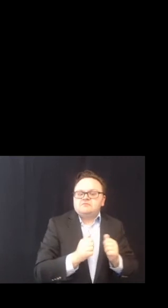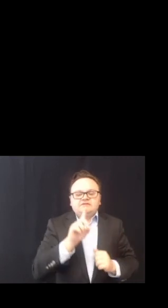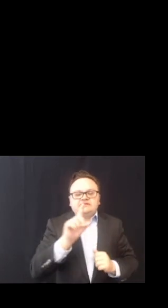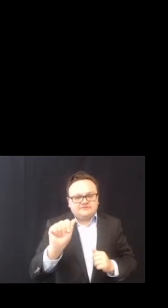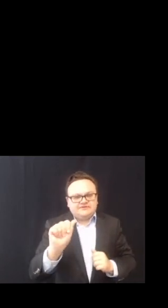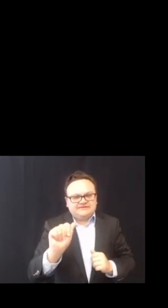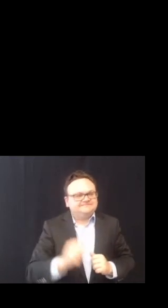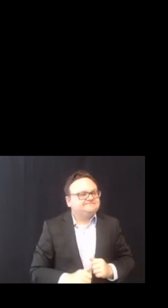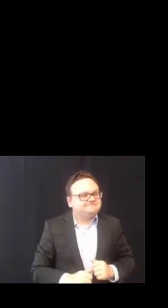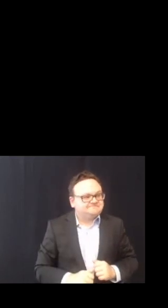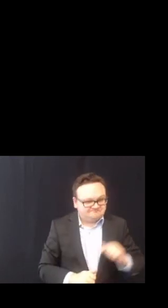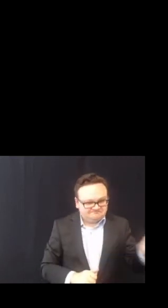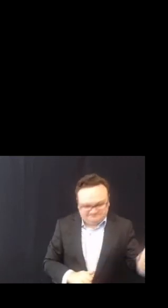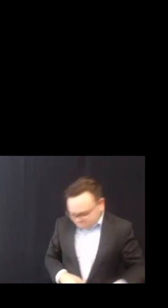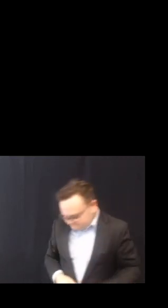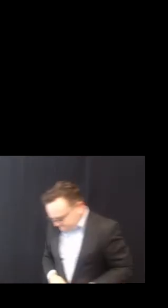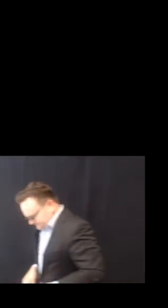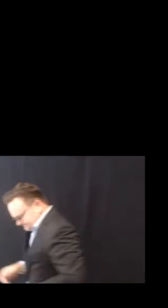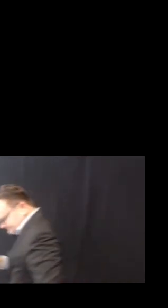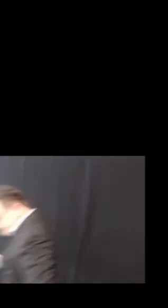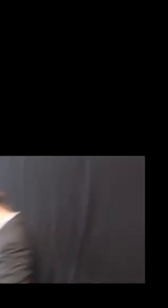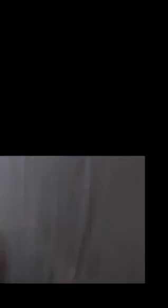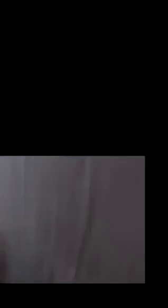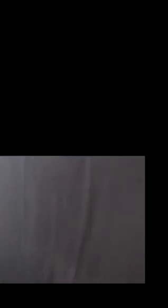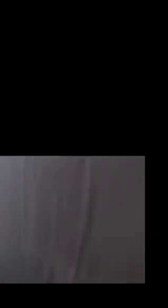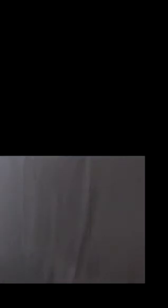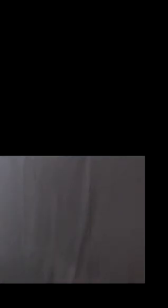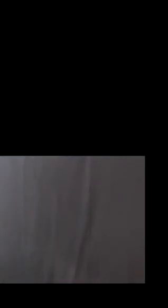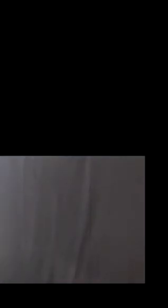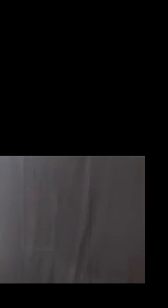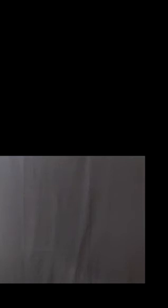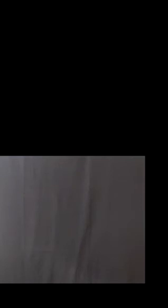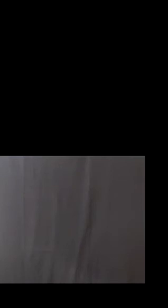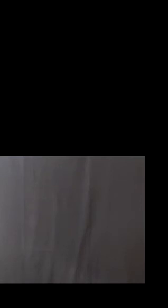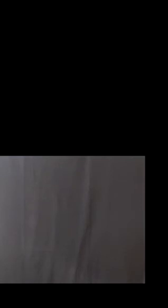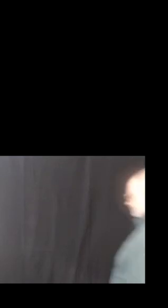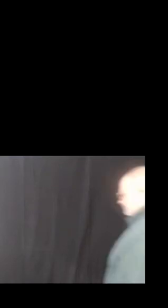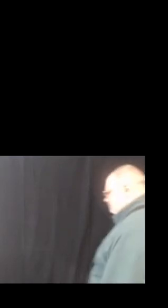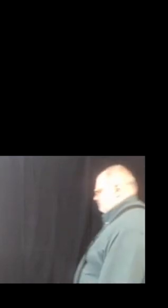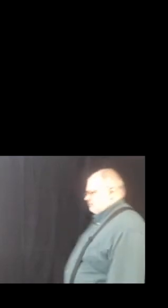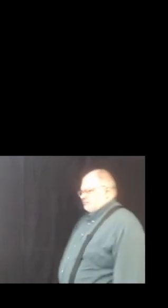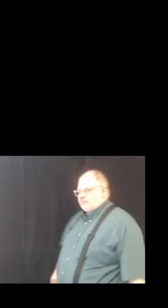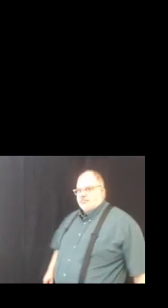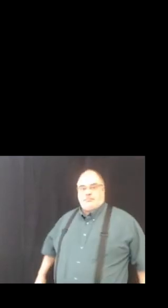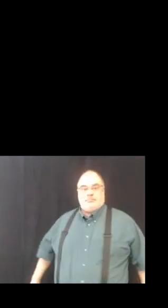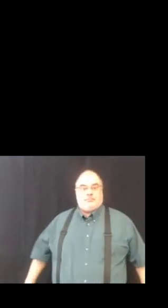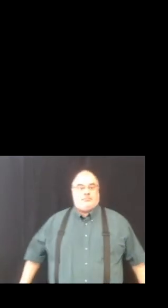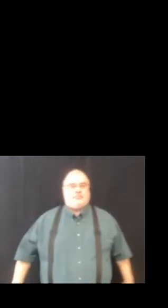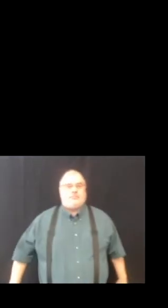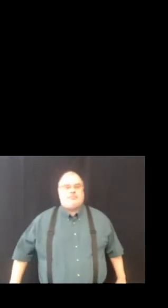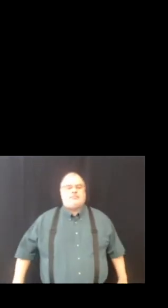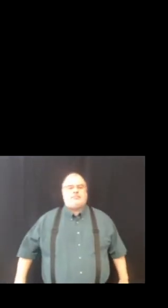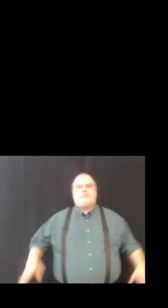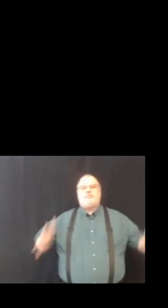Our second winner is the Lee County Library System. This municipal employer has several library branches in